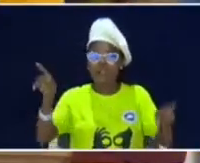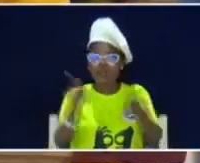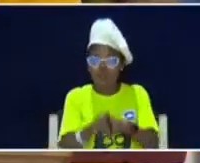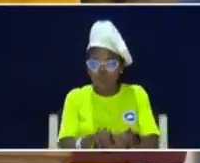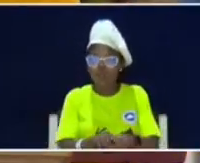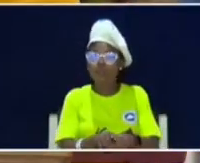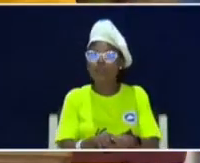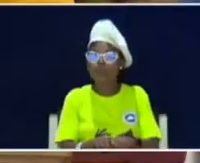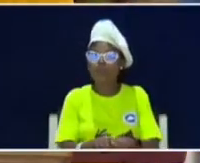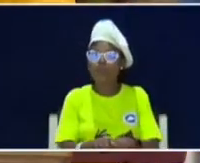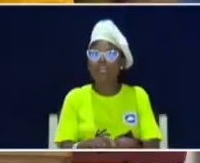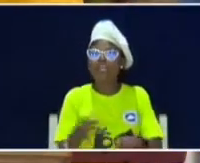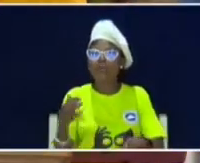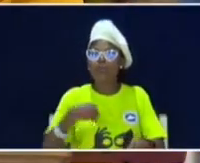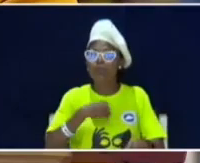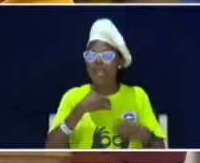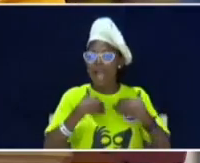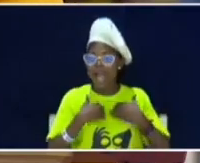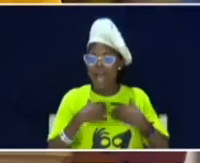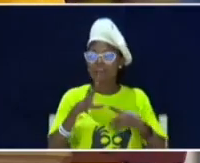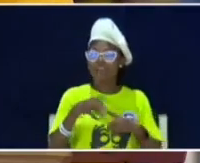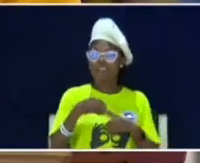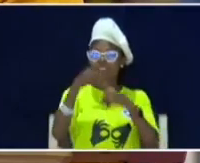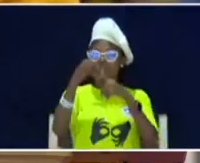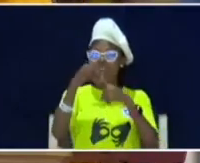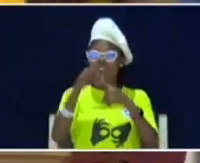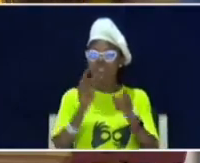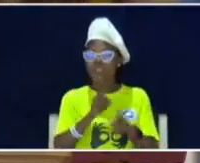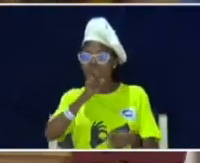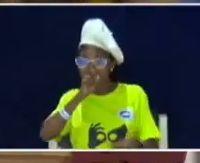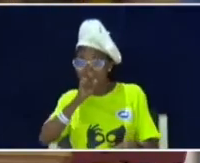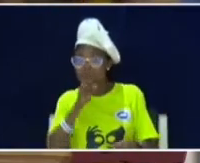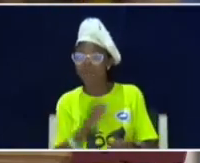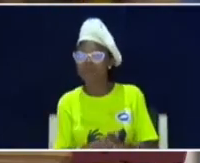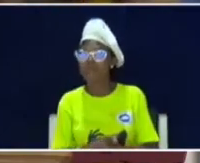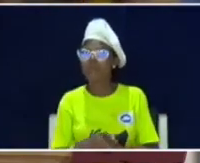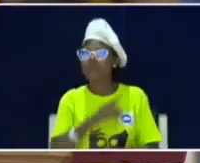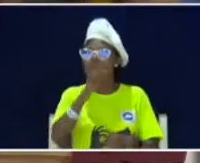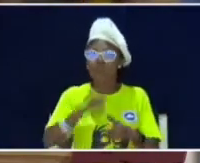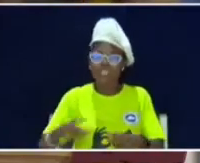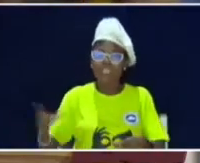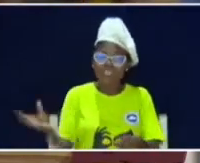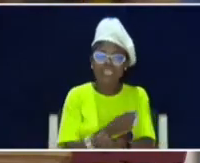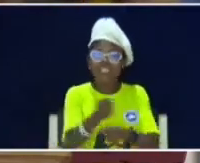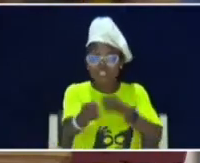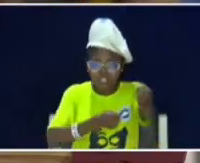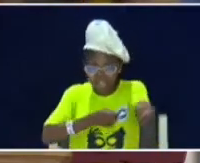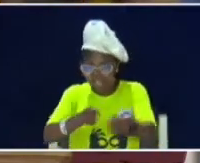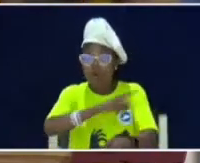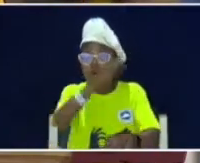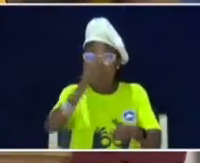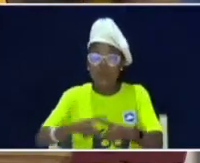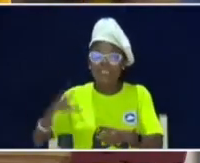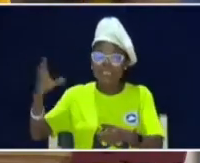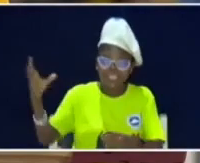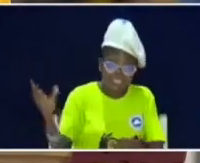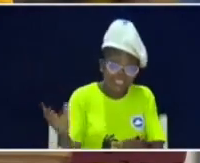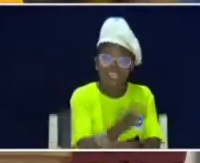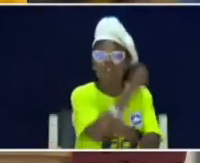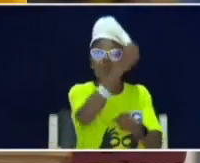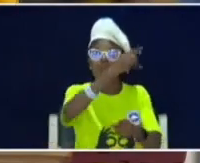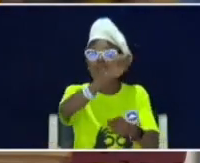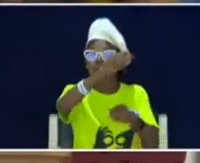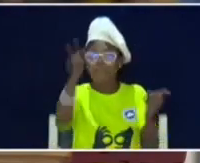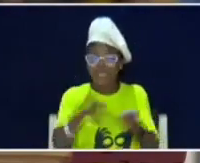look at the spiritual battery, it is fully charged. When they enter a territory, even demons